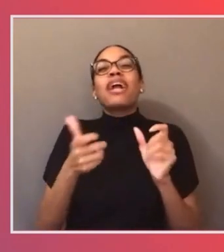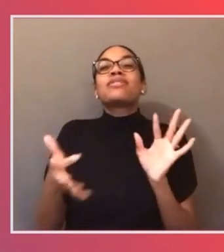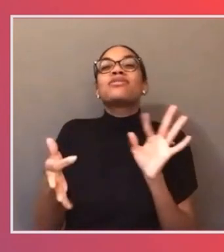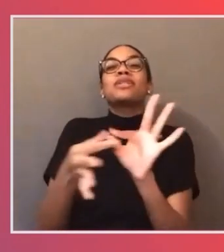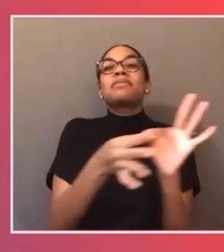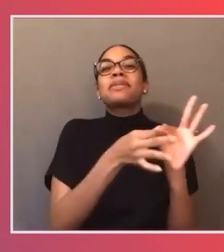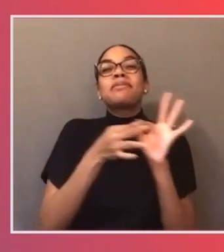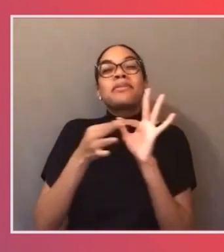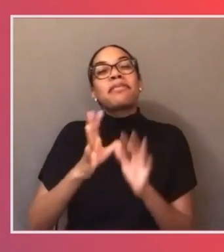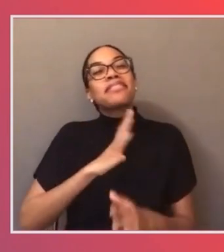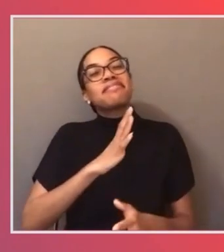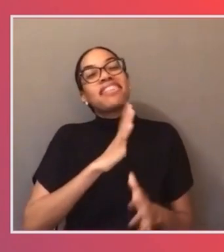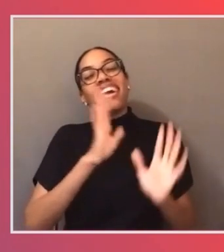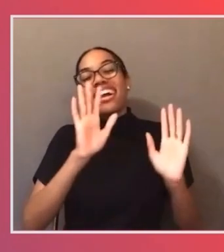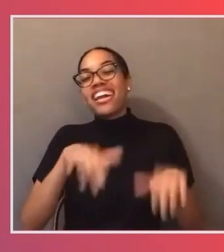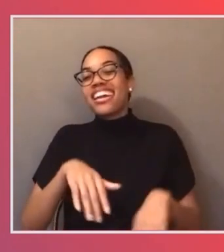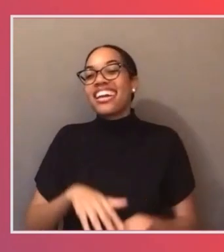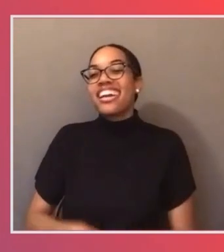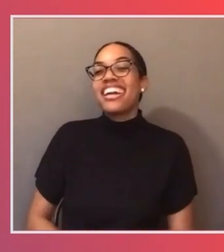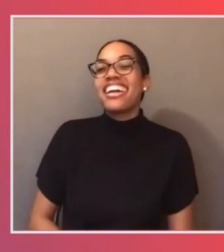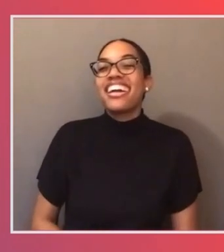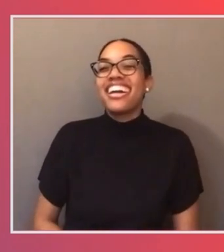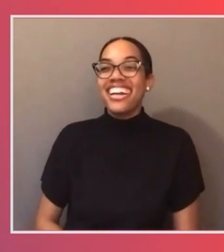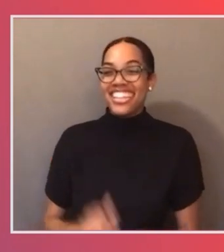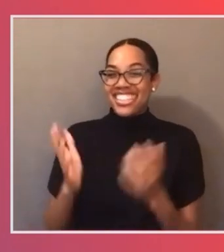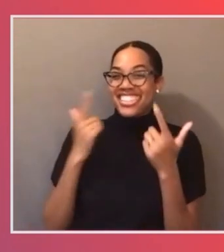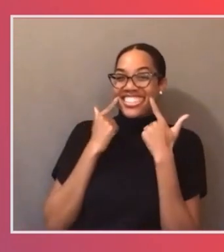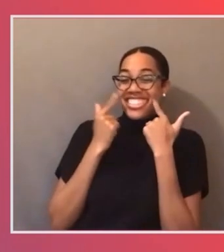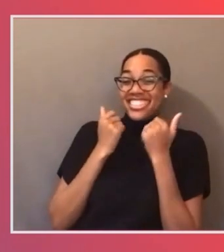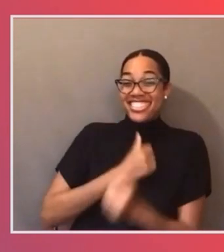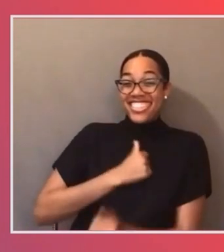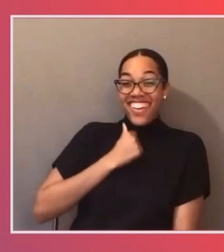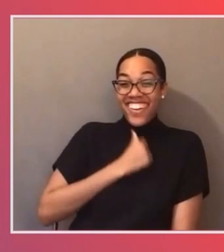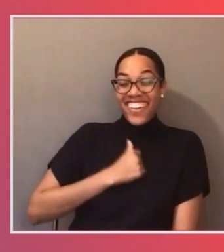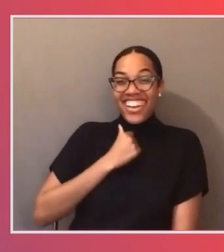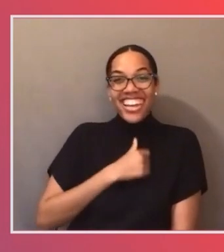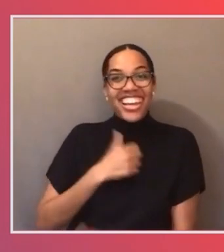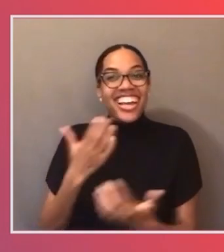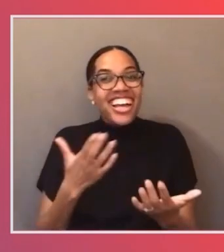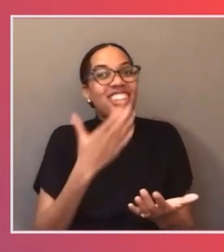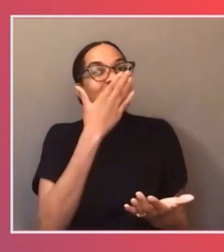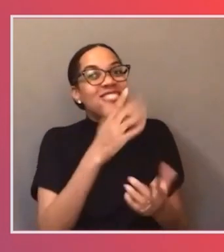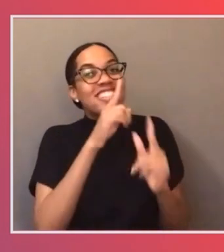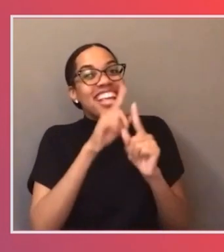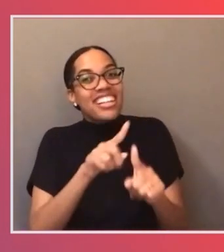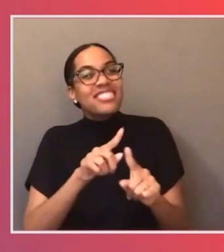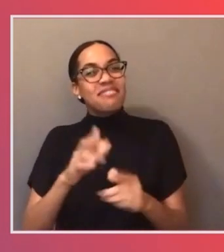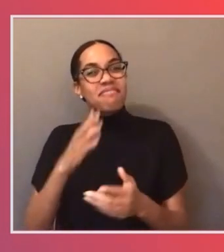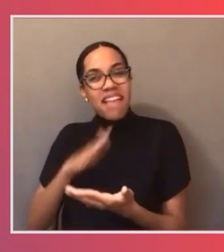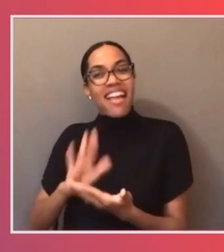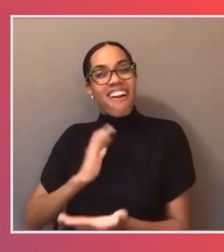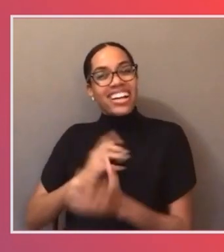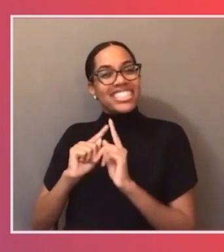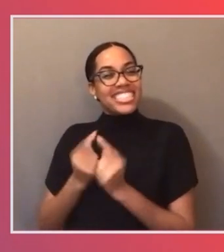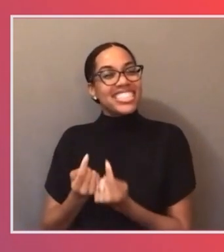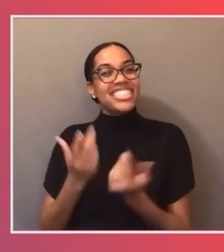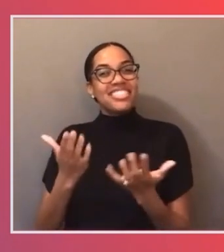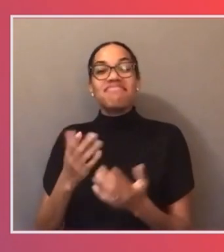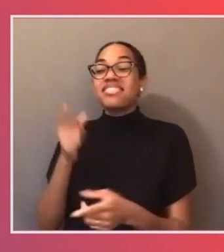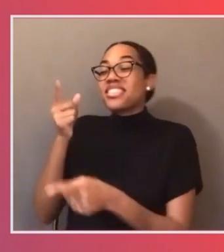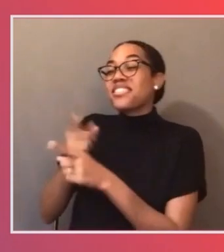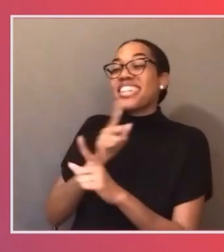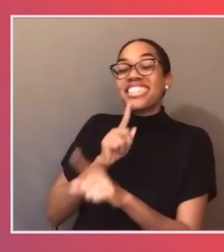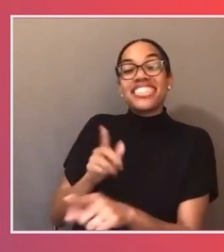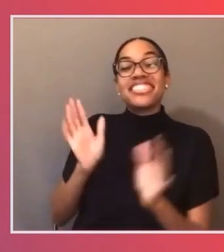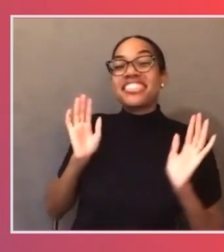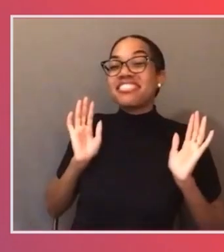Good for the union, but bad for our team. No, that was the right answer. That was the right answer. It was a She nailed it. tiebreaker. How do you know it? He did. It was